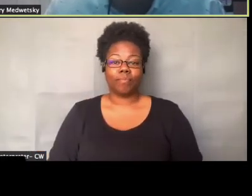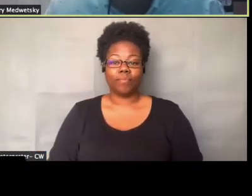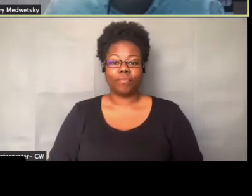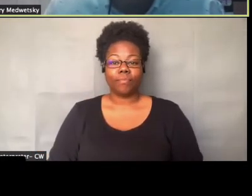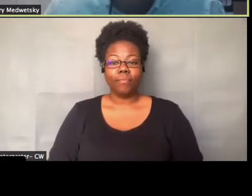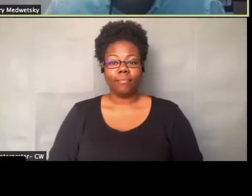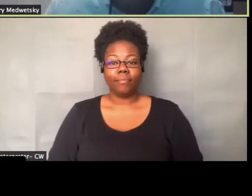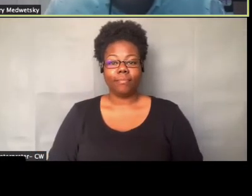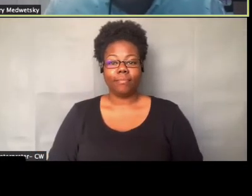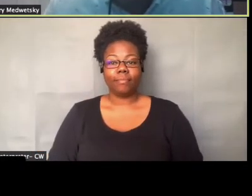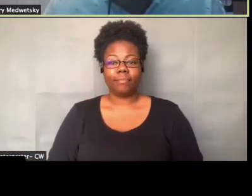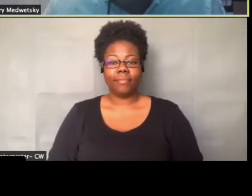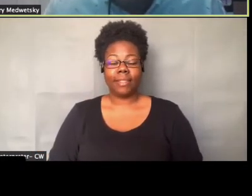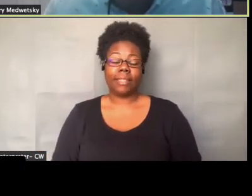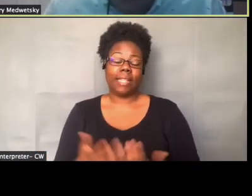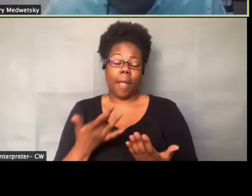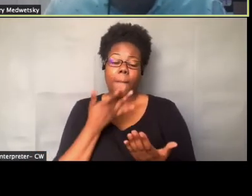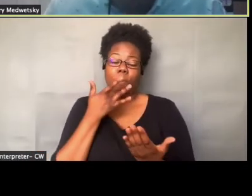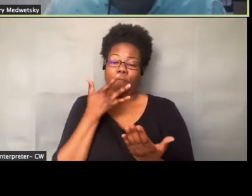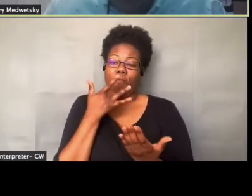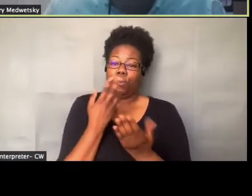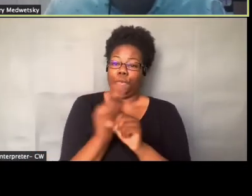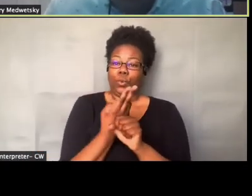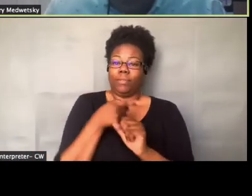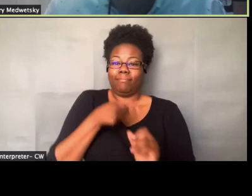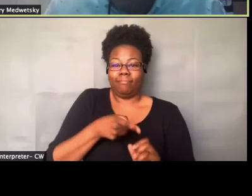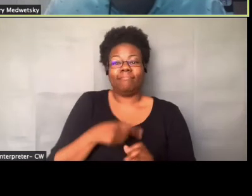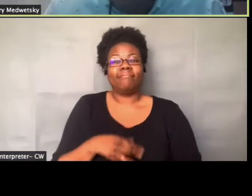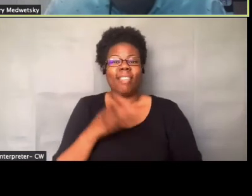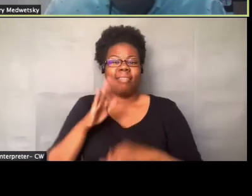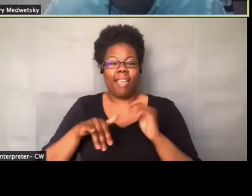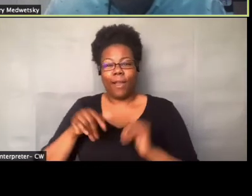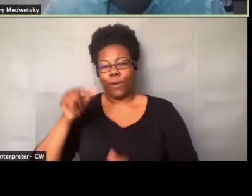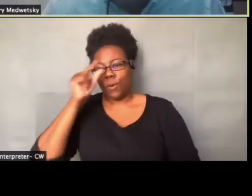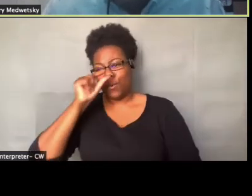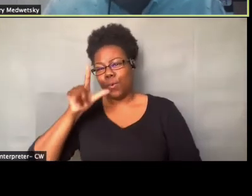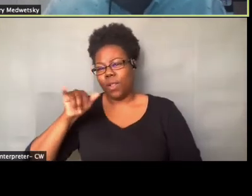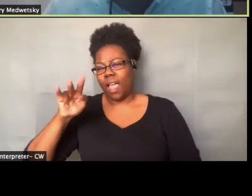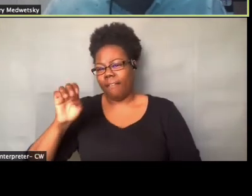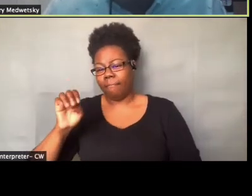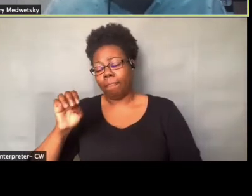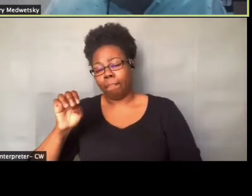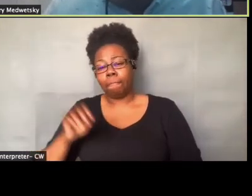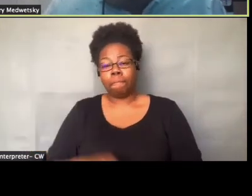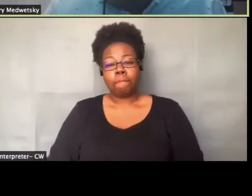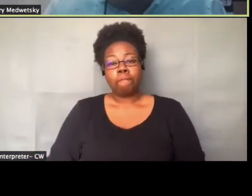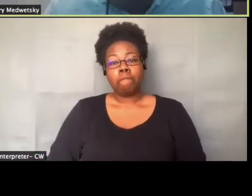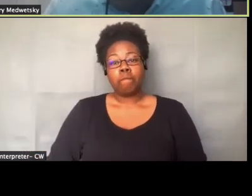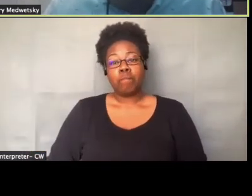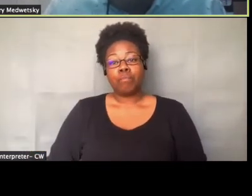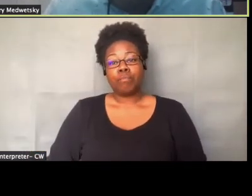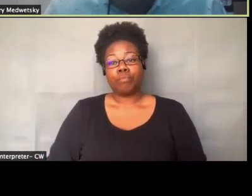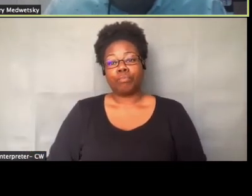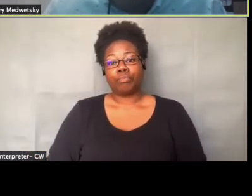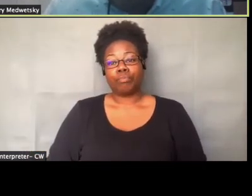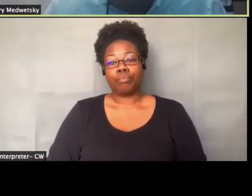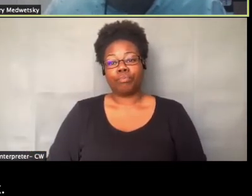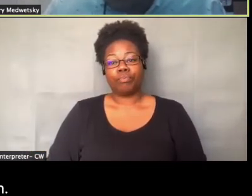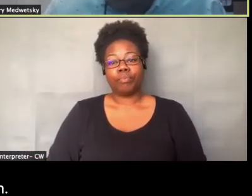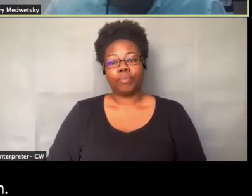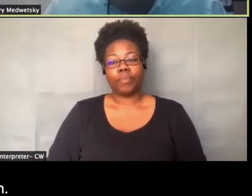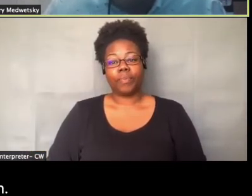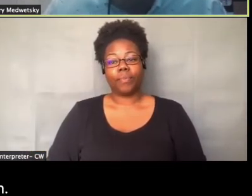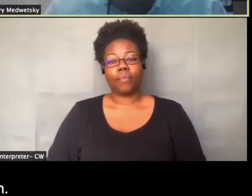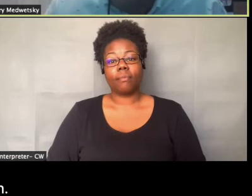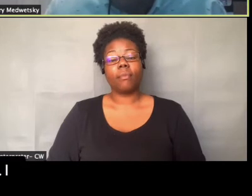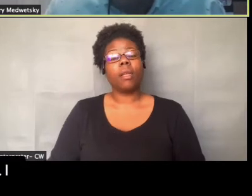Transcribe. So it's compatible for Android and iPhones. Now, if you use it up to, I think, like 5 hours a month,